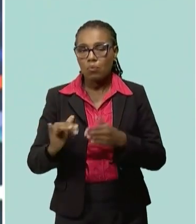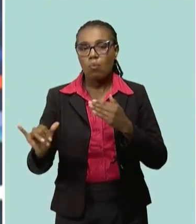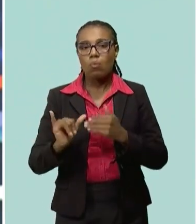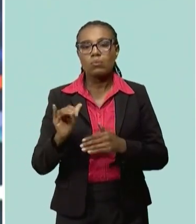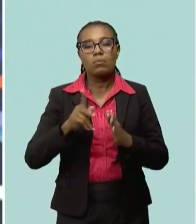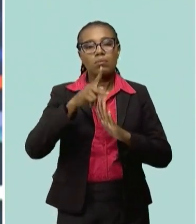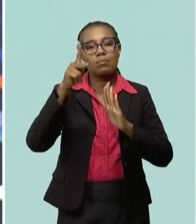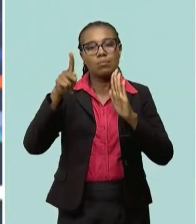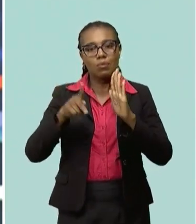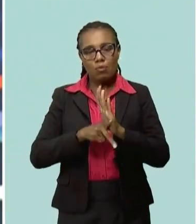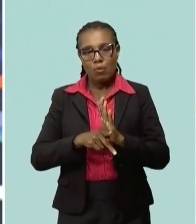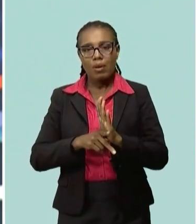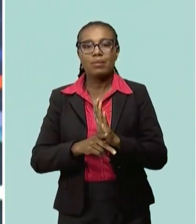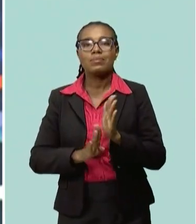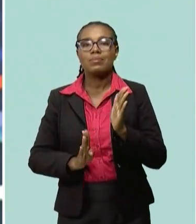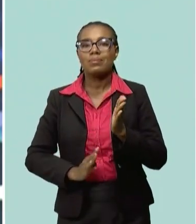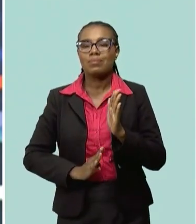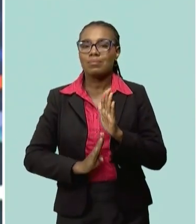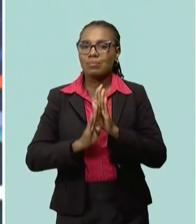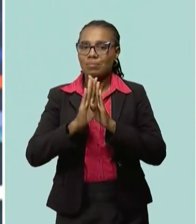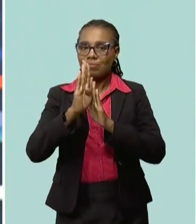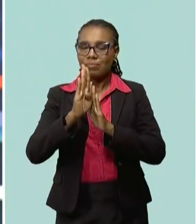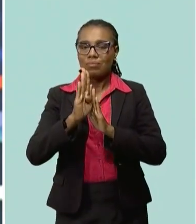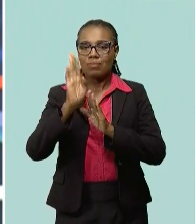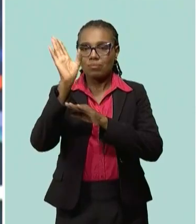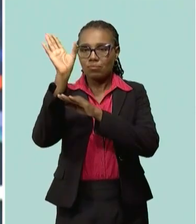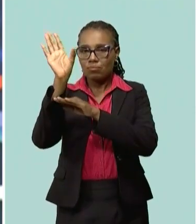program to develop the film industry.